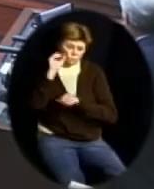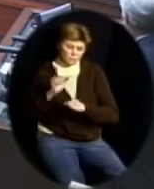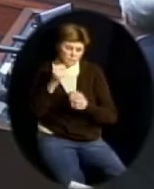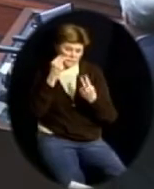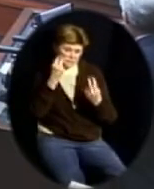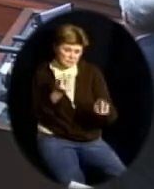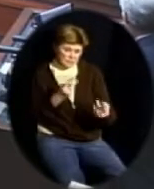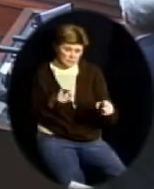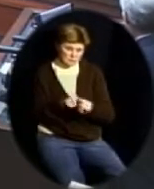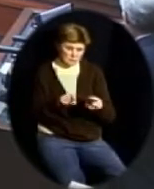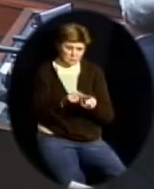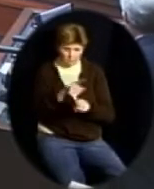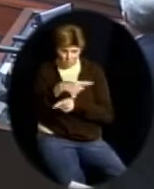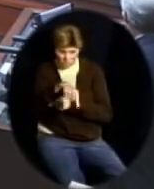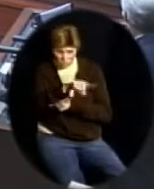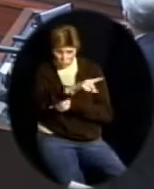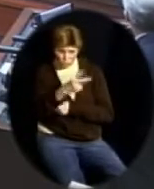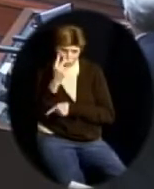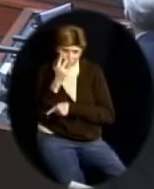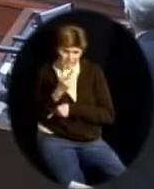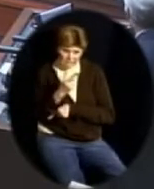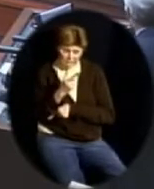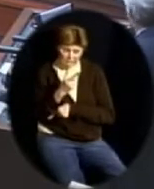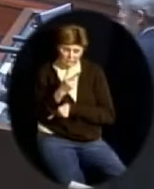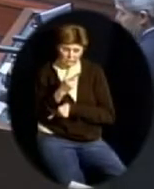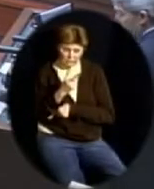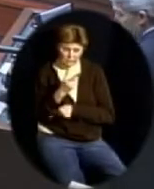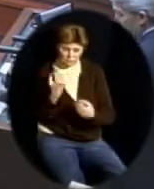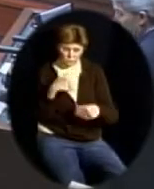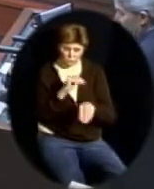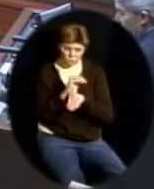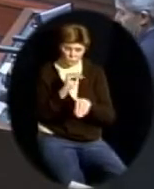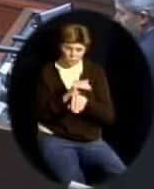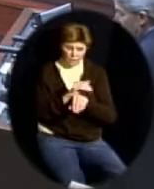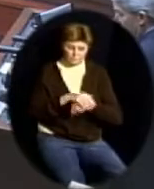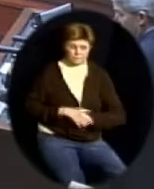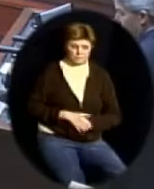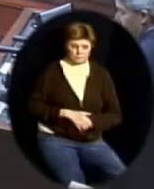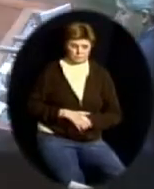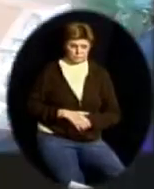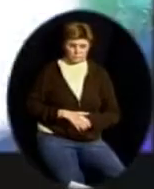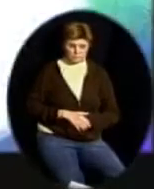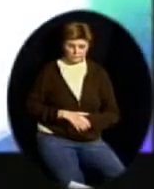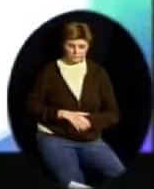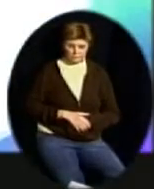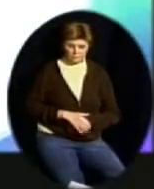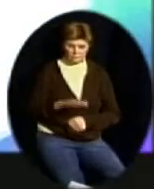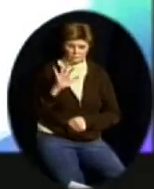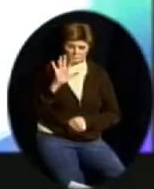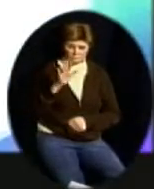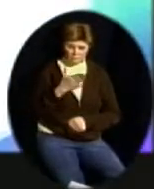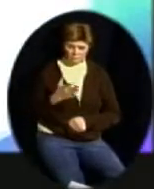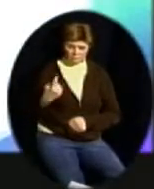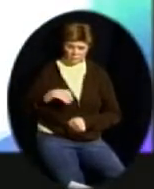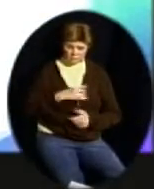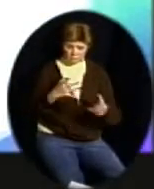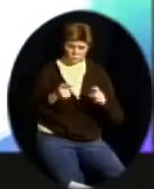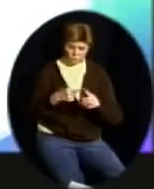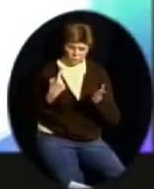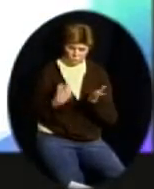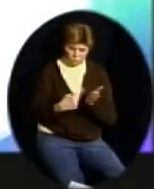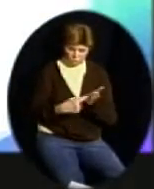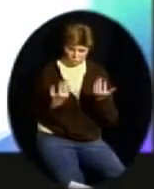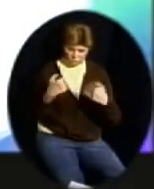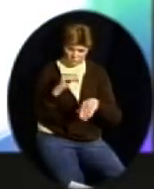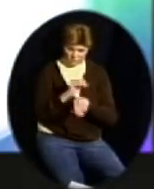if they are looking at the board docs on the web. So just for that information. The 5 items that we want to talk about tonight are just